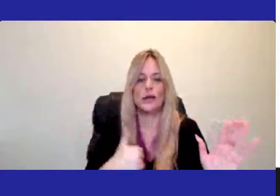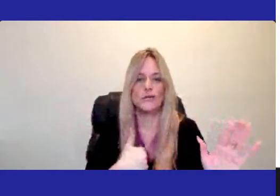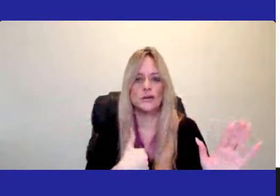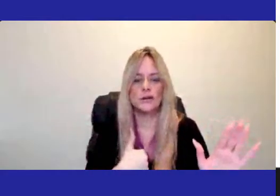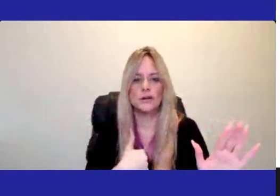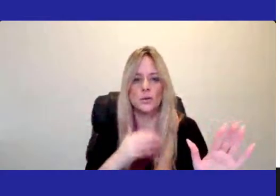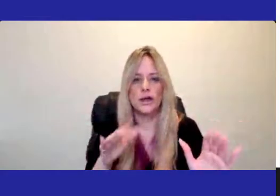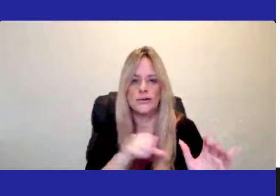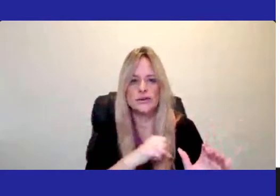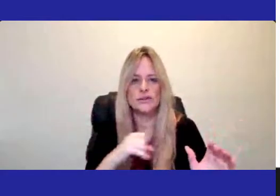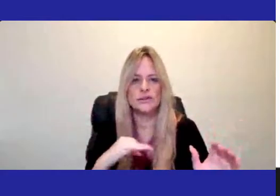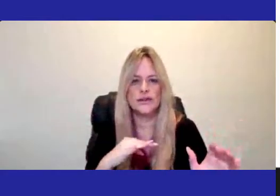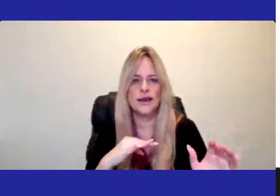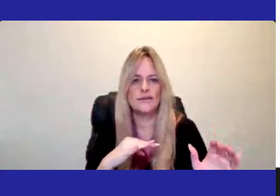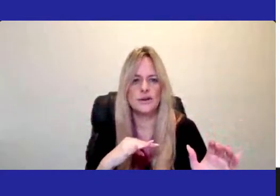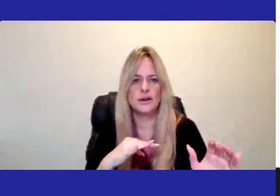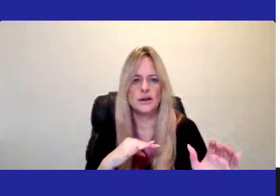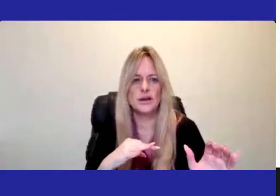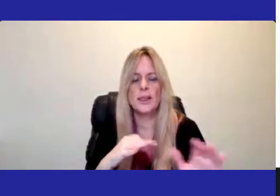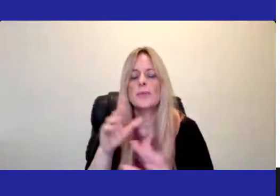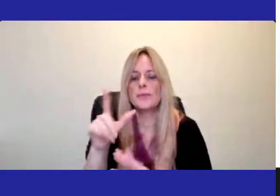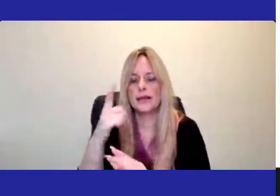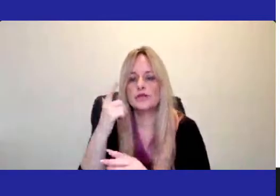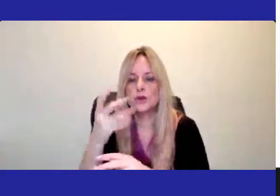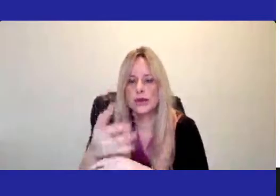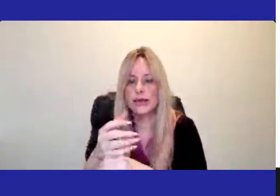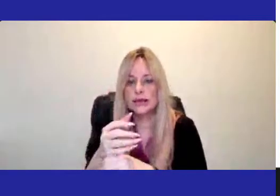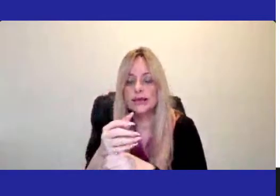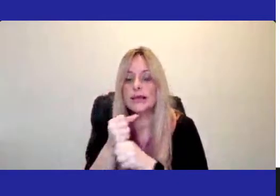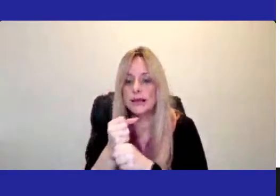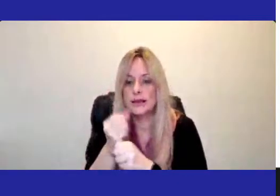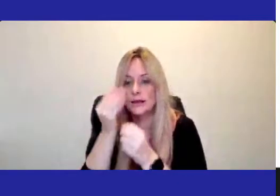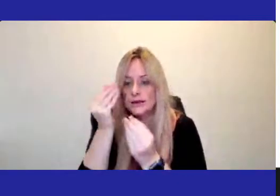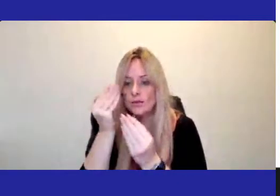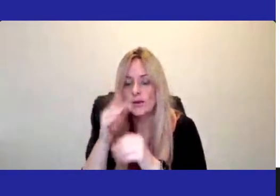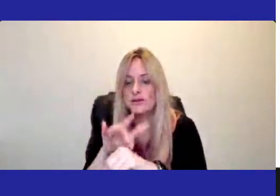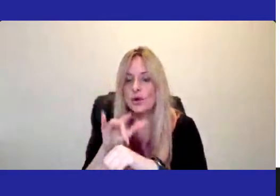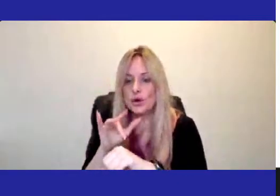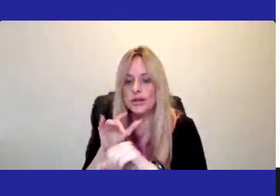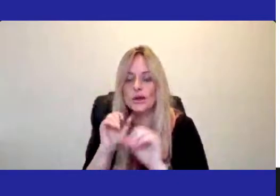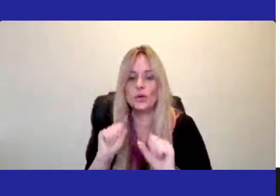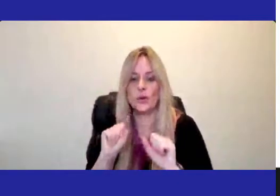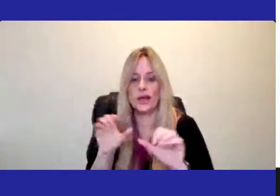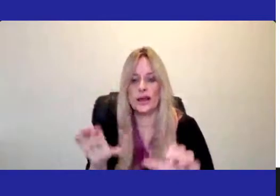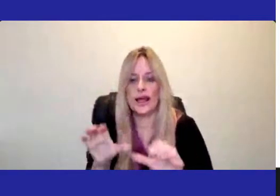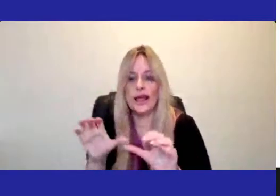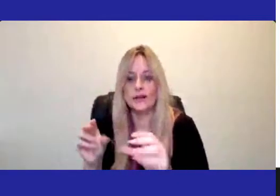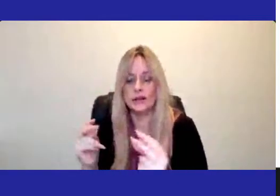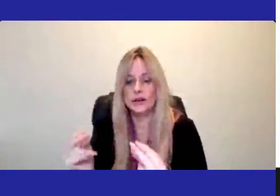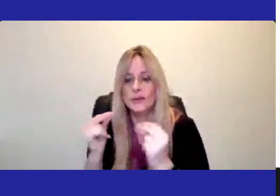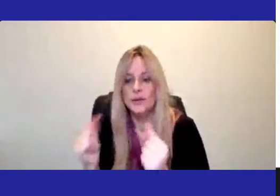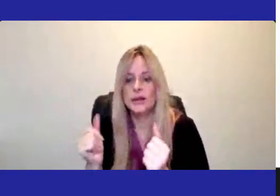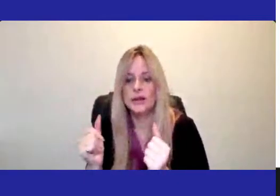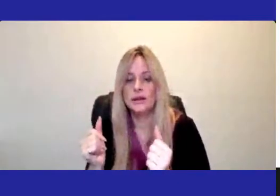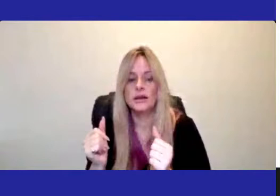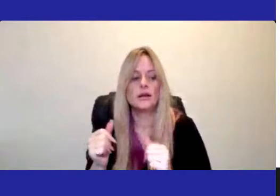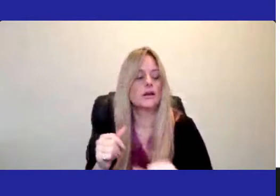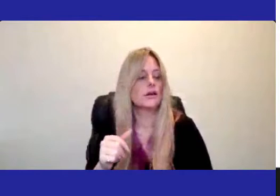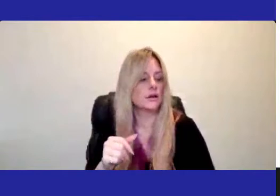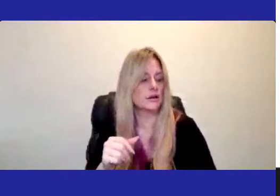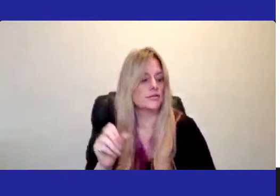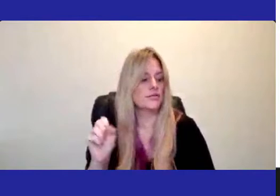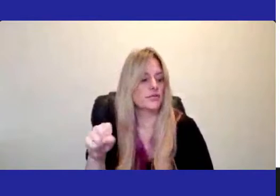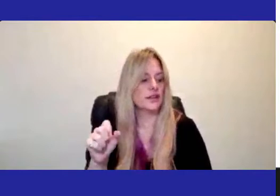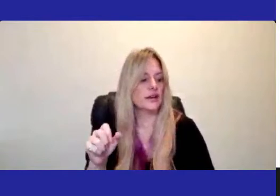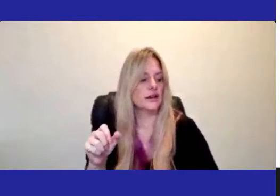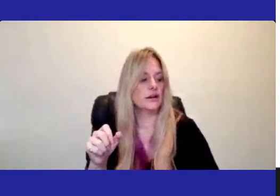words, because you're getting the earlier information, we have people that act on it immediately, or Yeah, is so there for a example, capacity to do